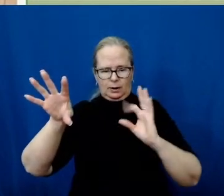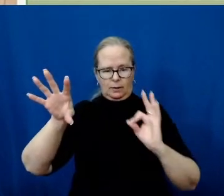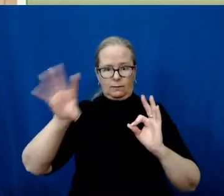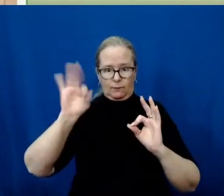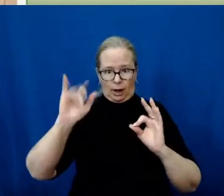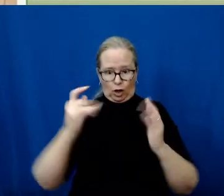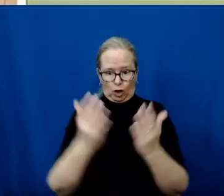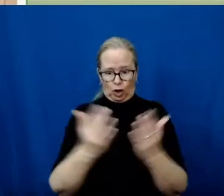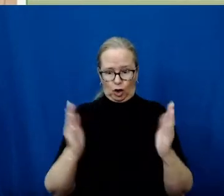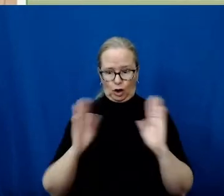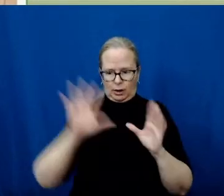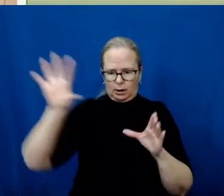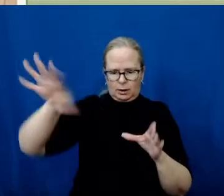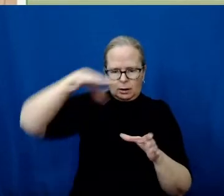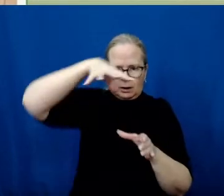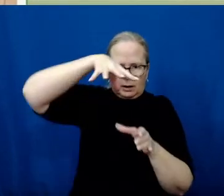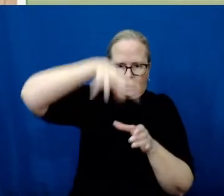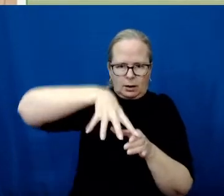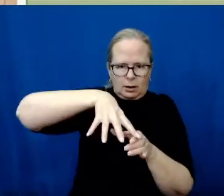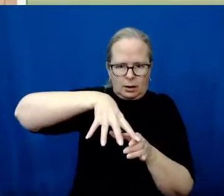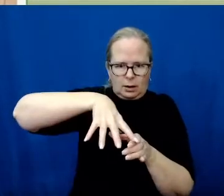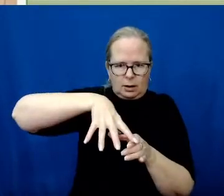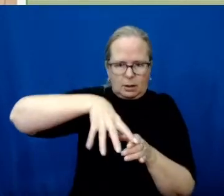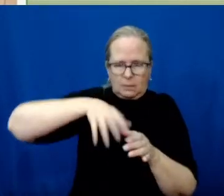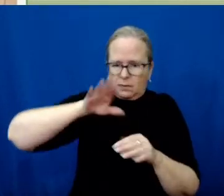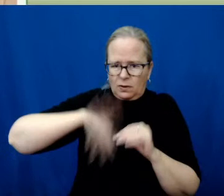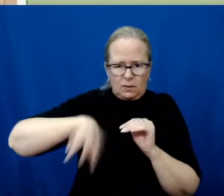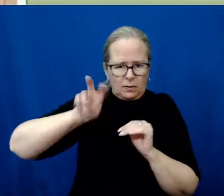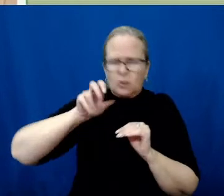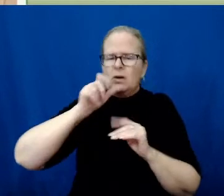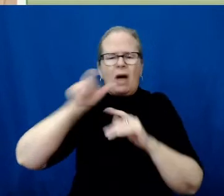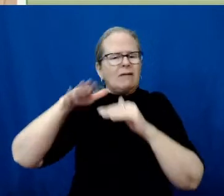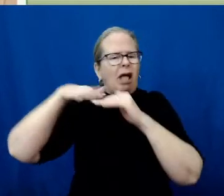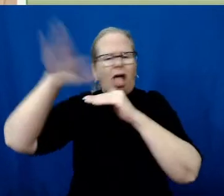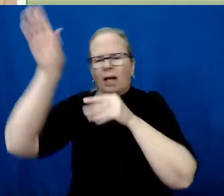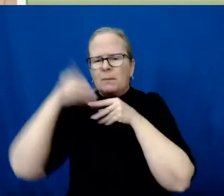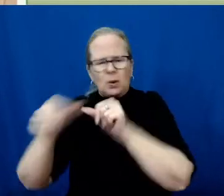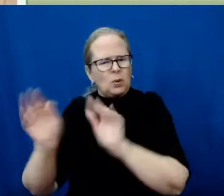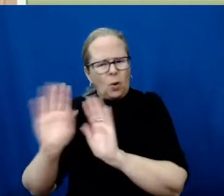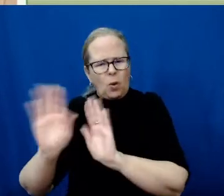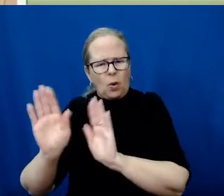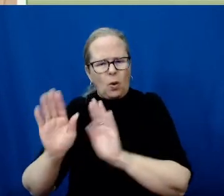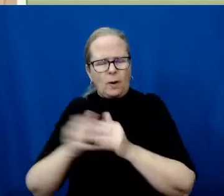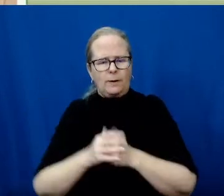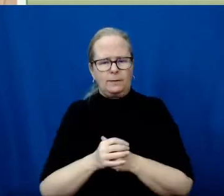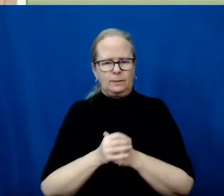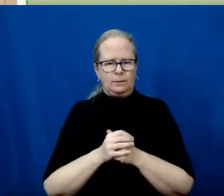yeah, the calculations we did is it well outperformed everything else in the house.